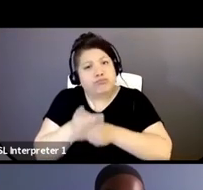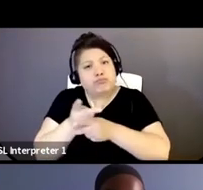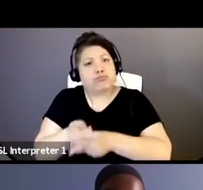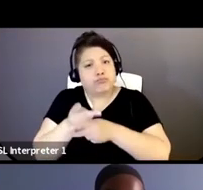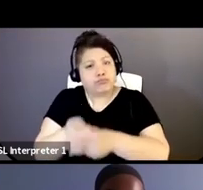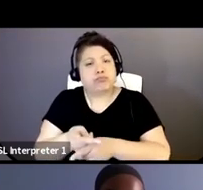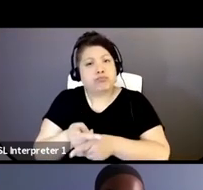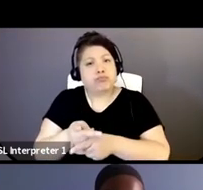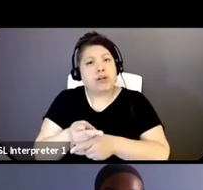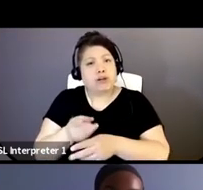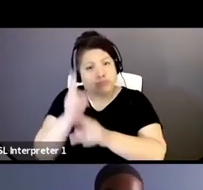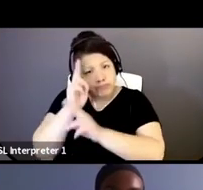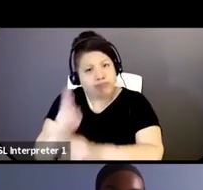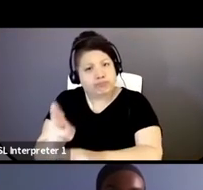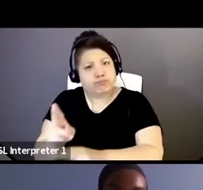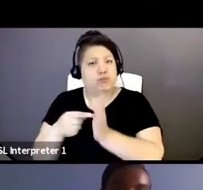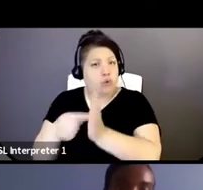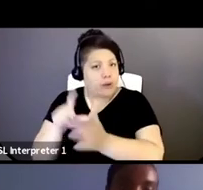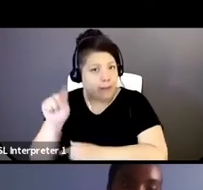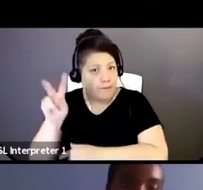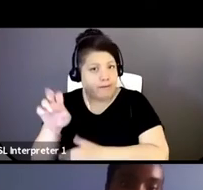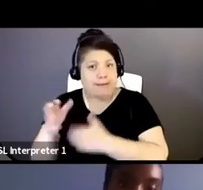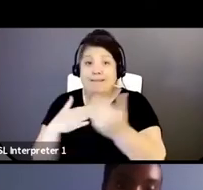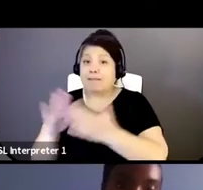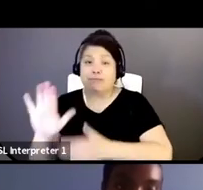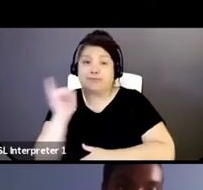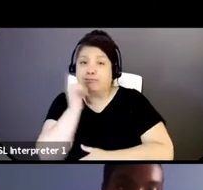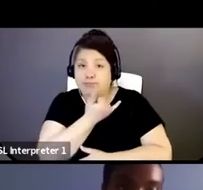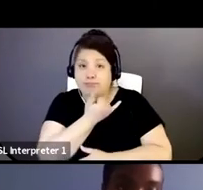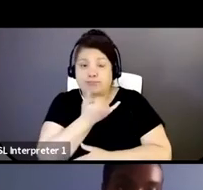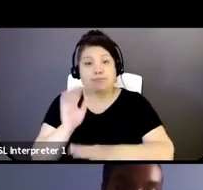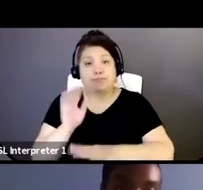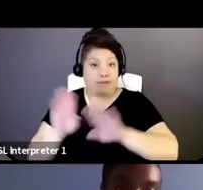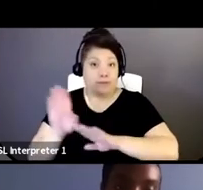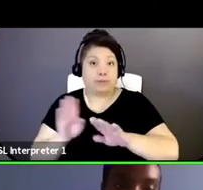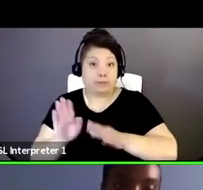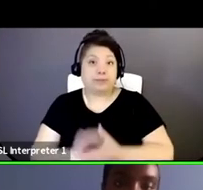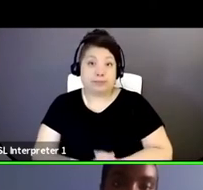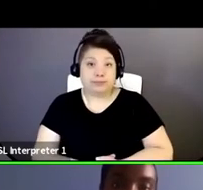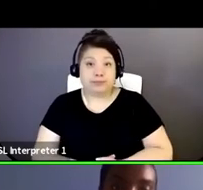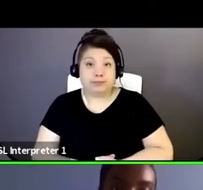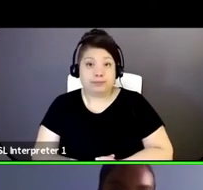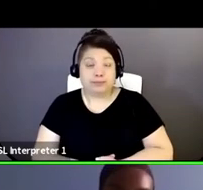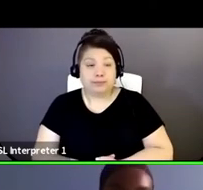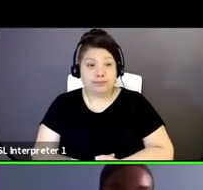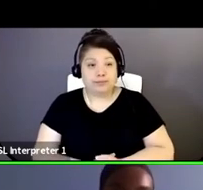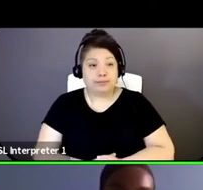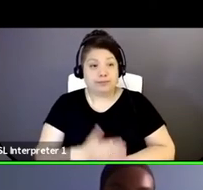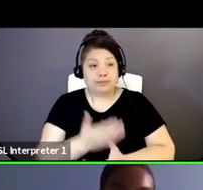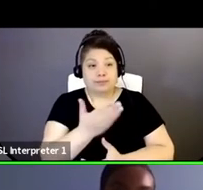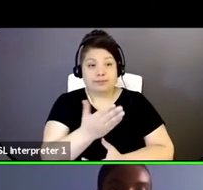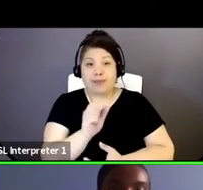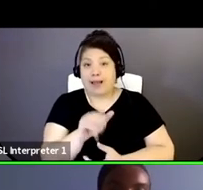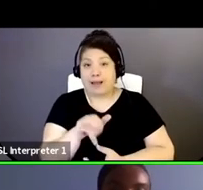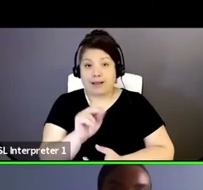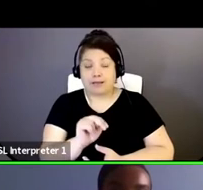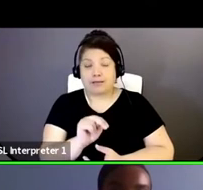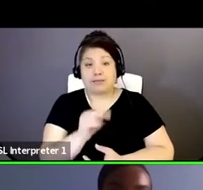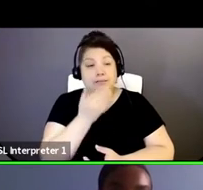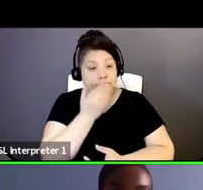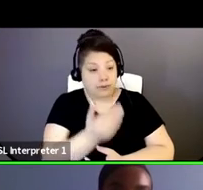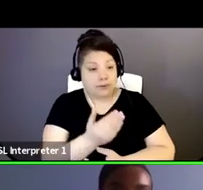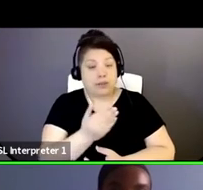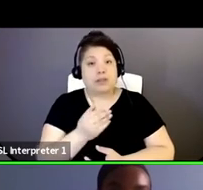horrific things. Yeah, thank you. So what I'm hearing is that it's not only that we